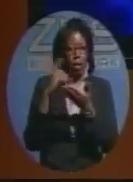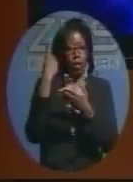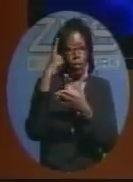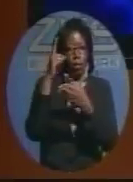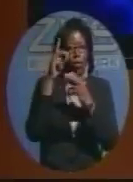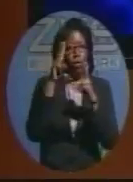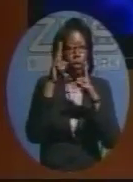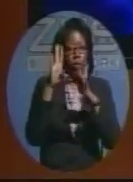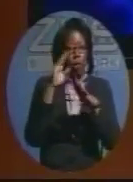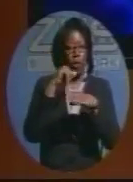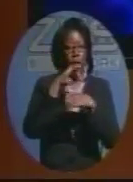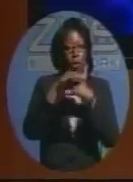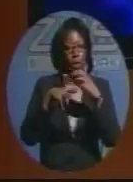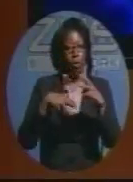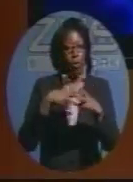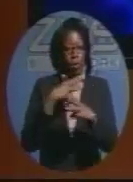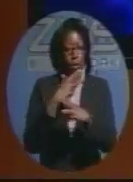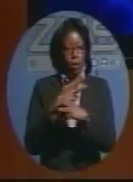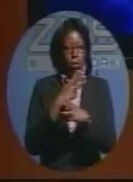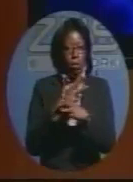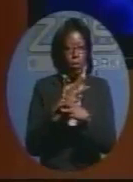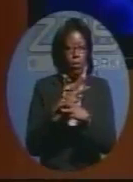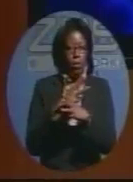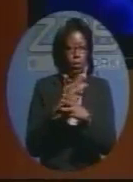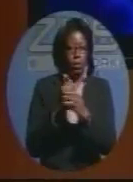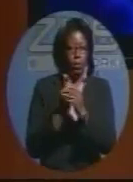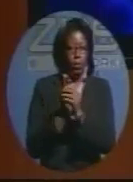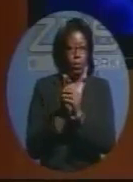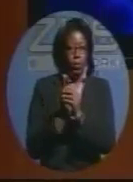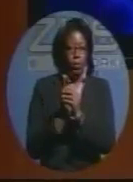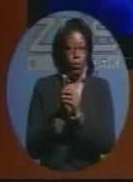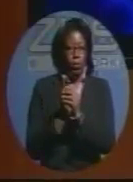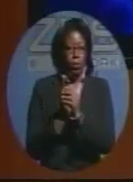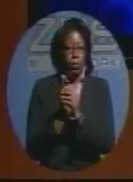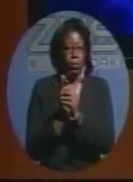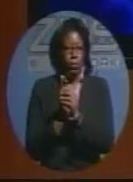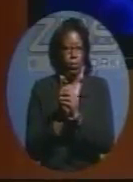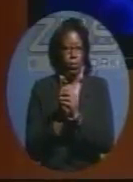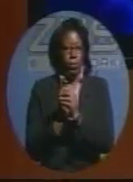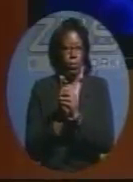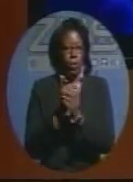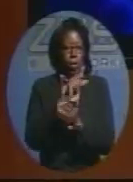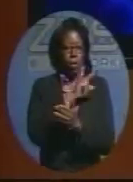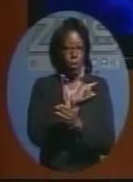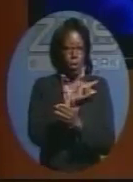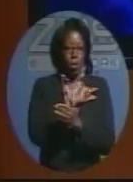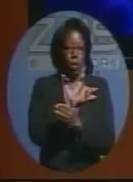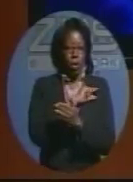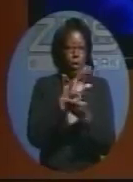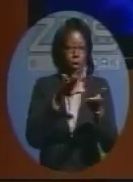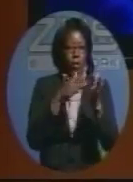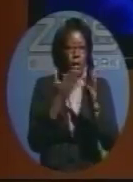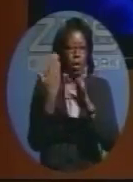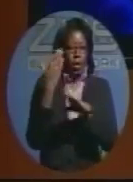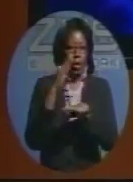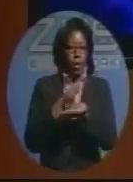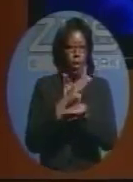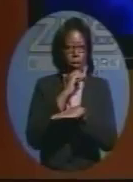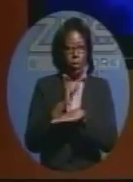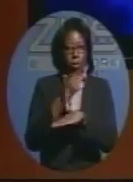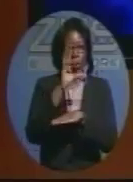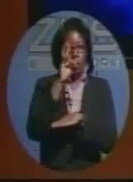in the world. He was instrumental in organizing tournaments, the leagues, and the like. Tom the Bird Grant died last night at the age of